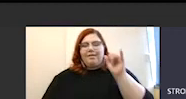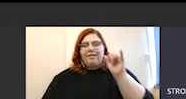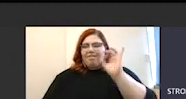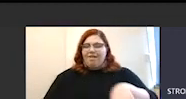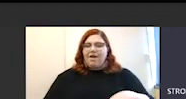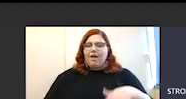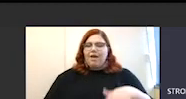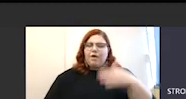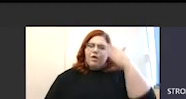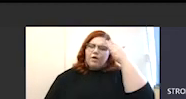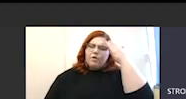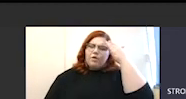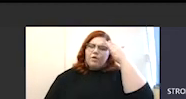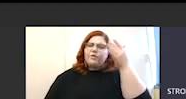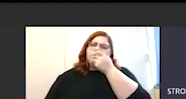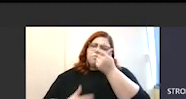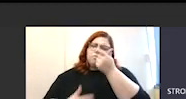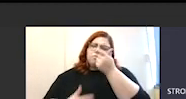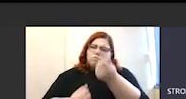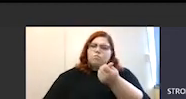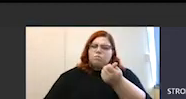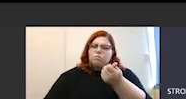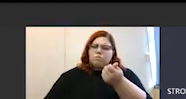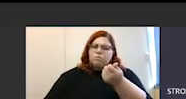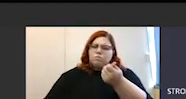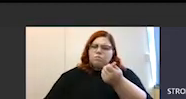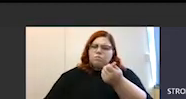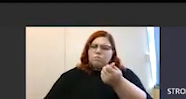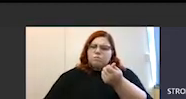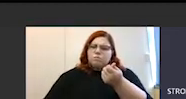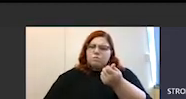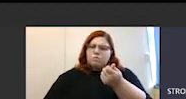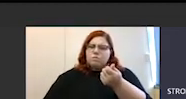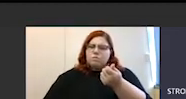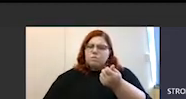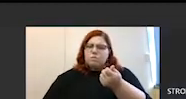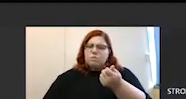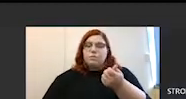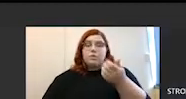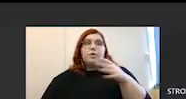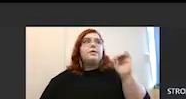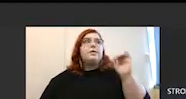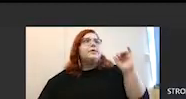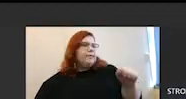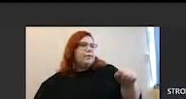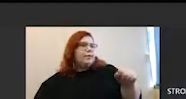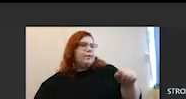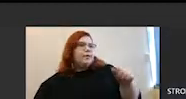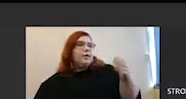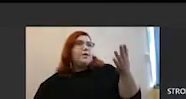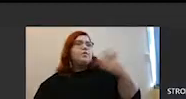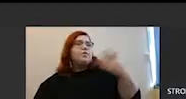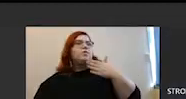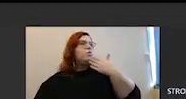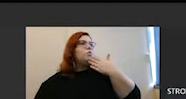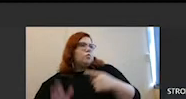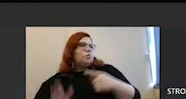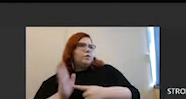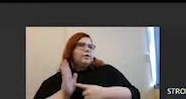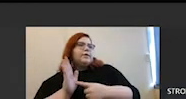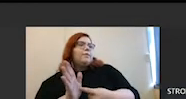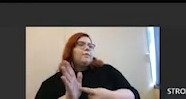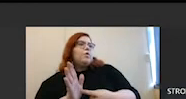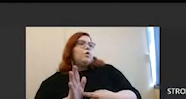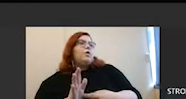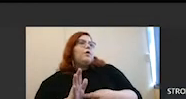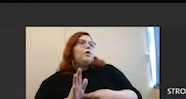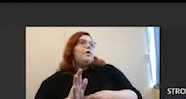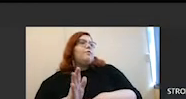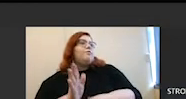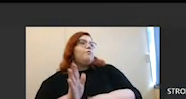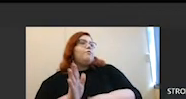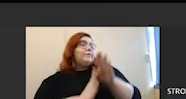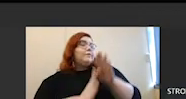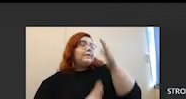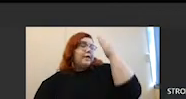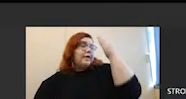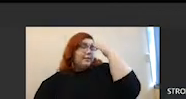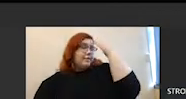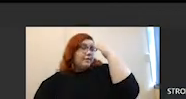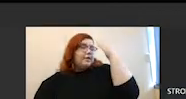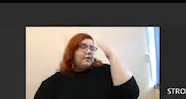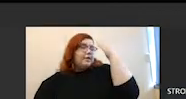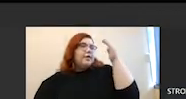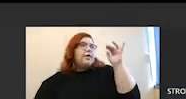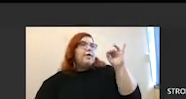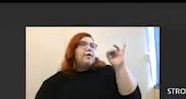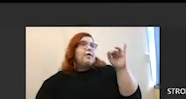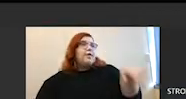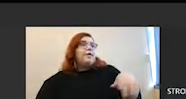really interesting combination of things. Yeah, absolutely. And that's a great example of design thinking right there. This tool, a